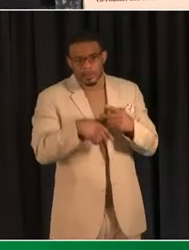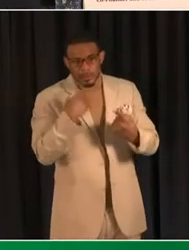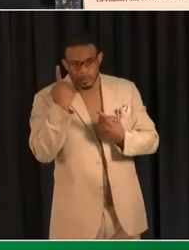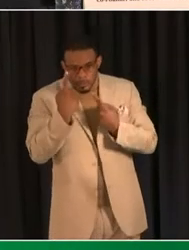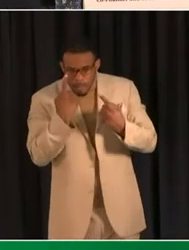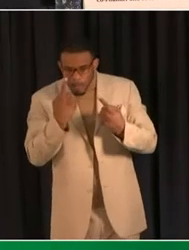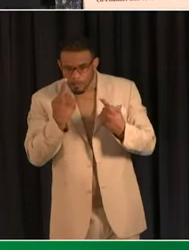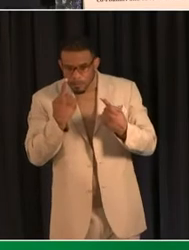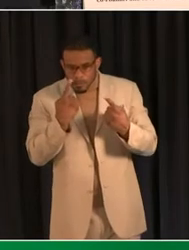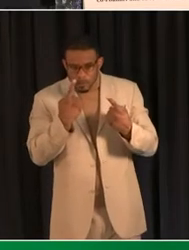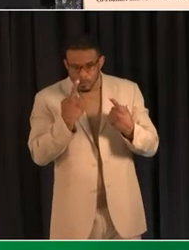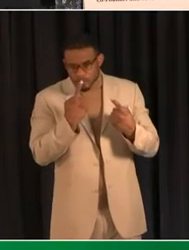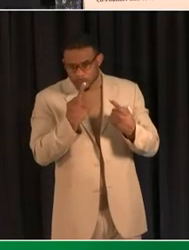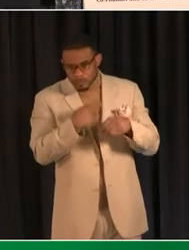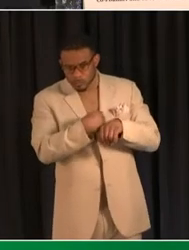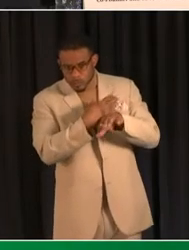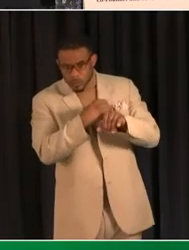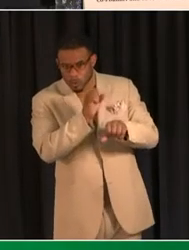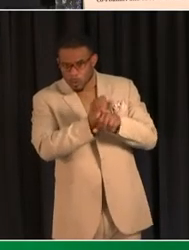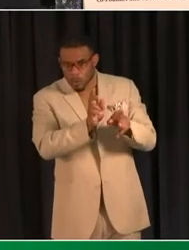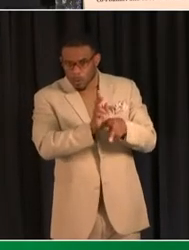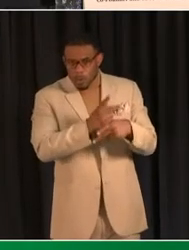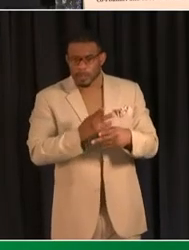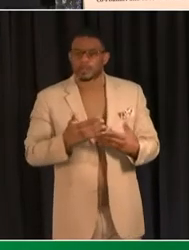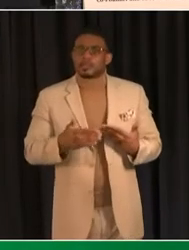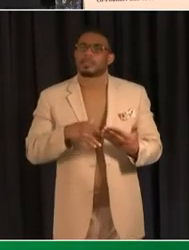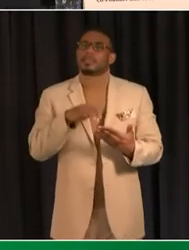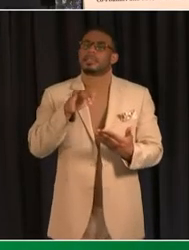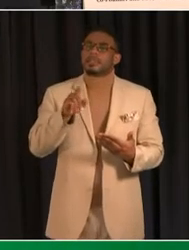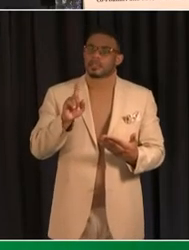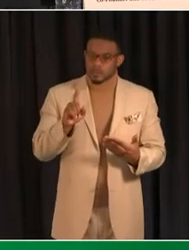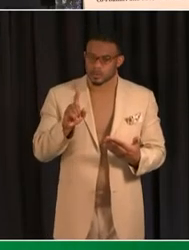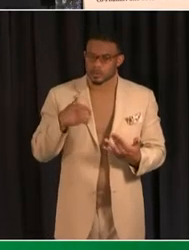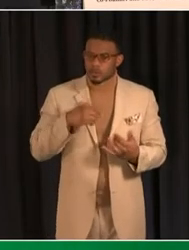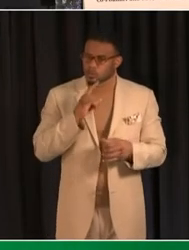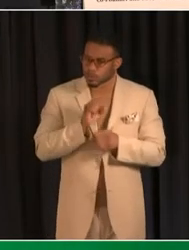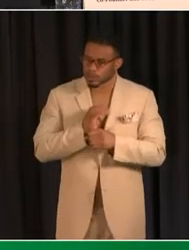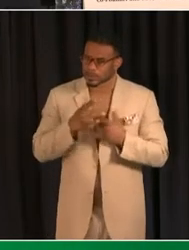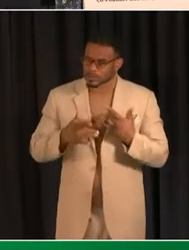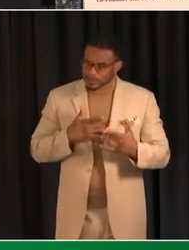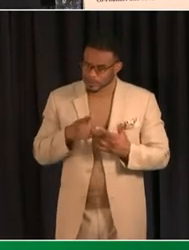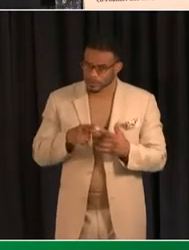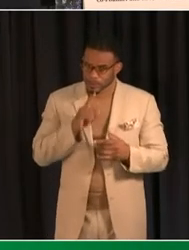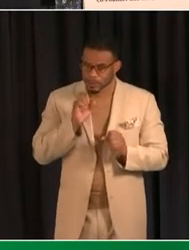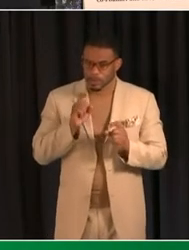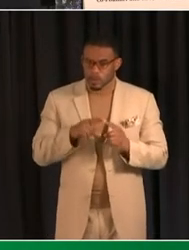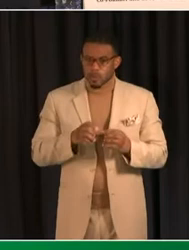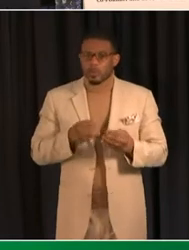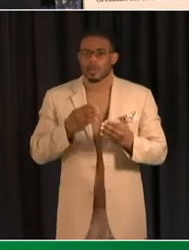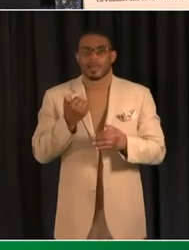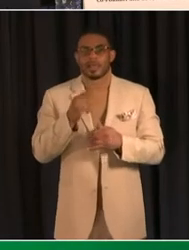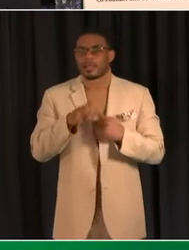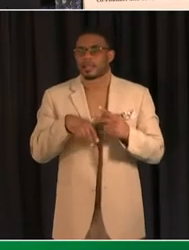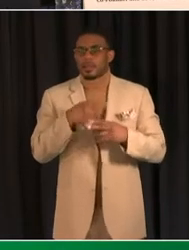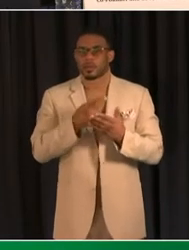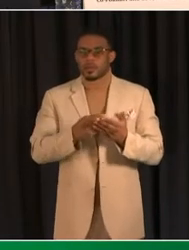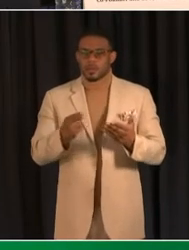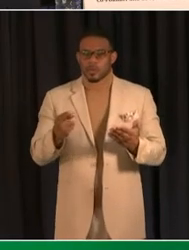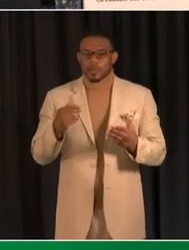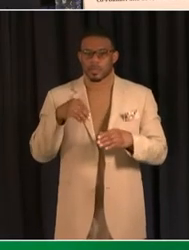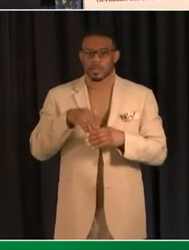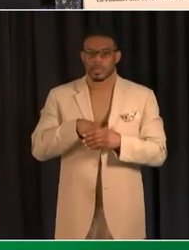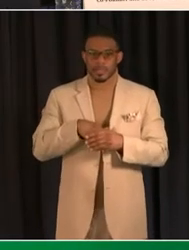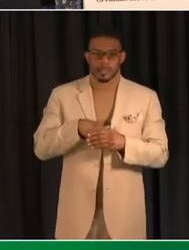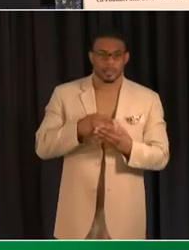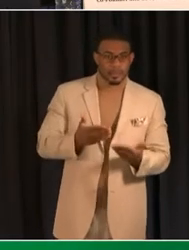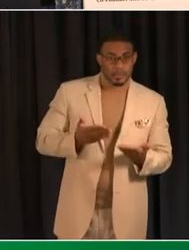some type of a thoughtful remote work product. So that's where we're really excited to be able to provide any type of